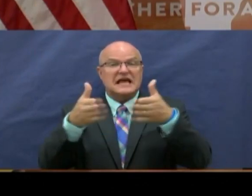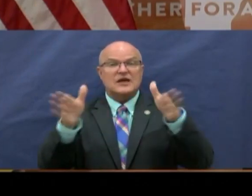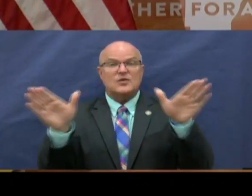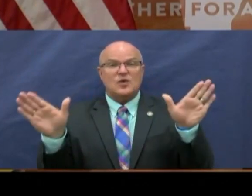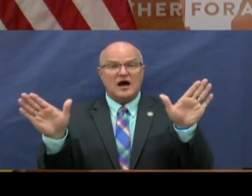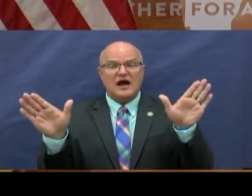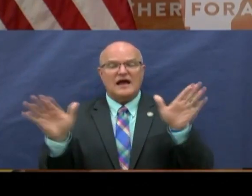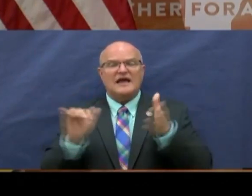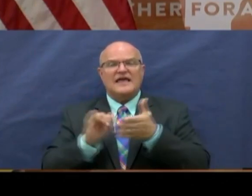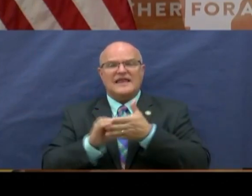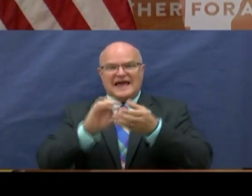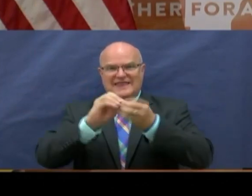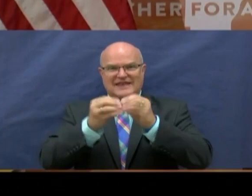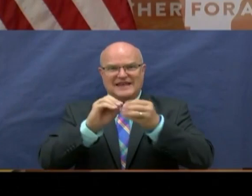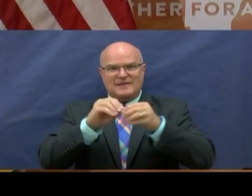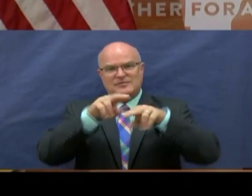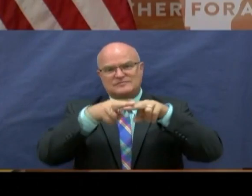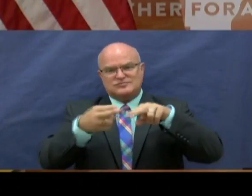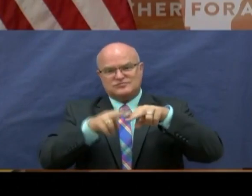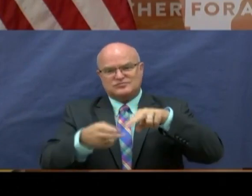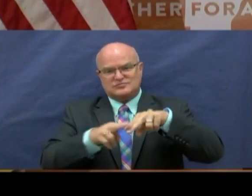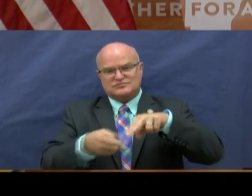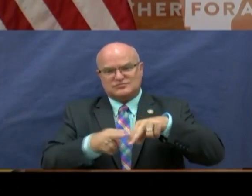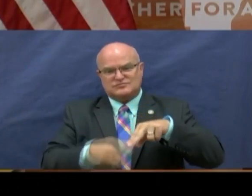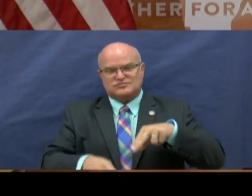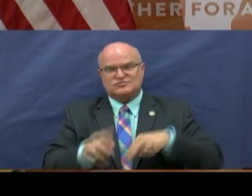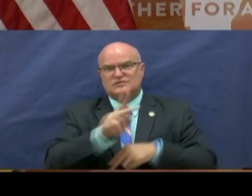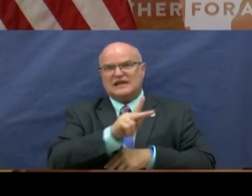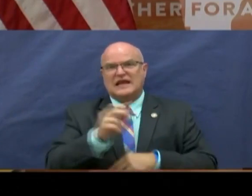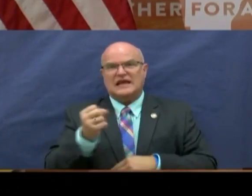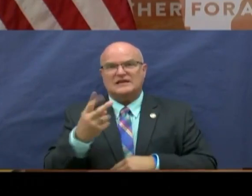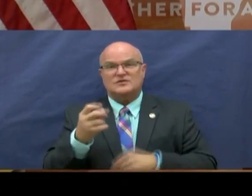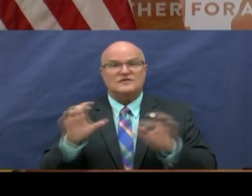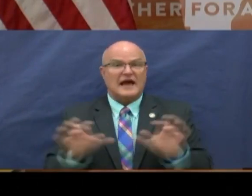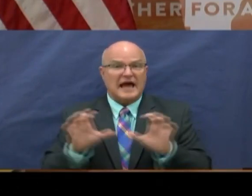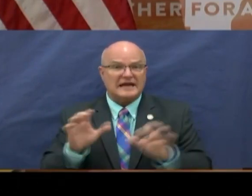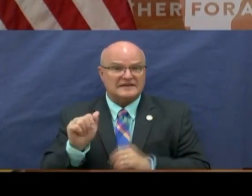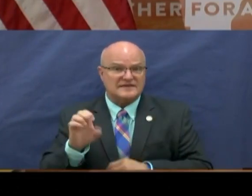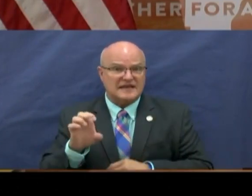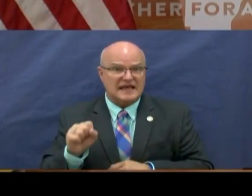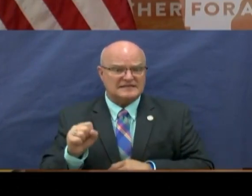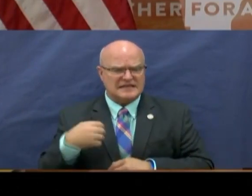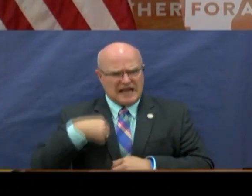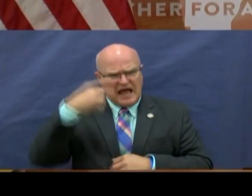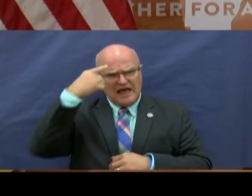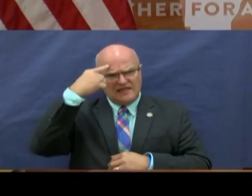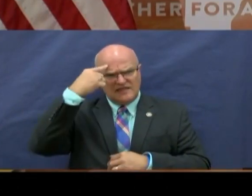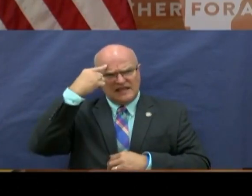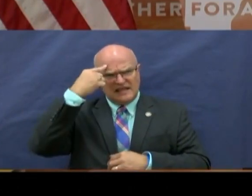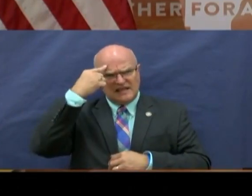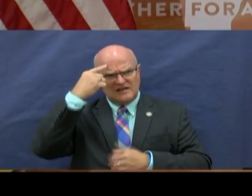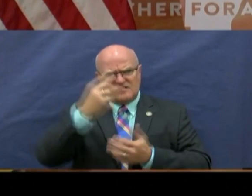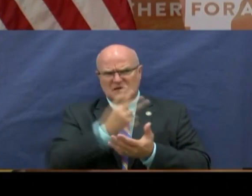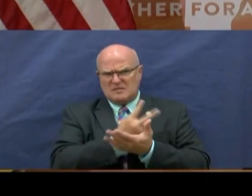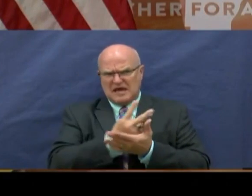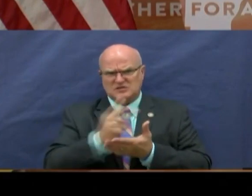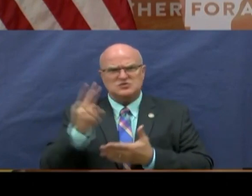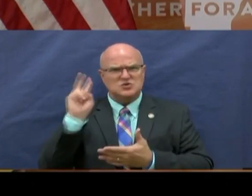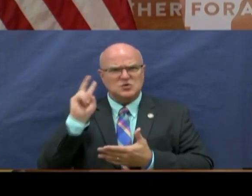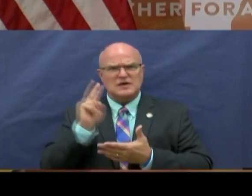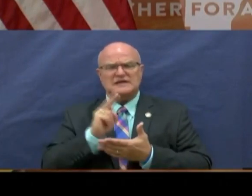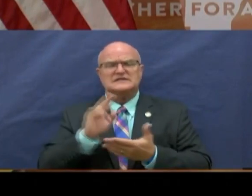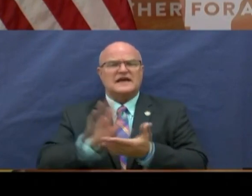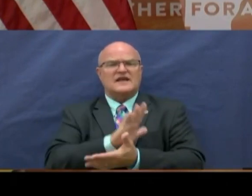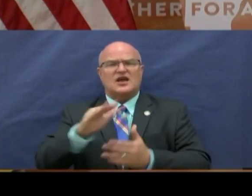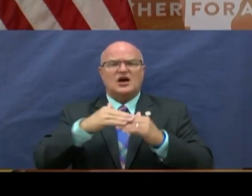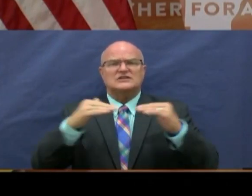they have decreased in K through 12 active cases, and that they have decreased, I believe it is 2 weeks in a row, at the